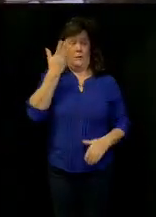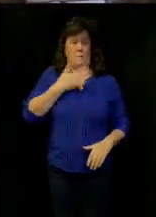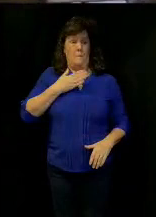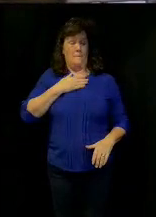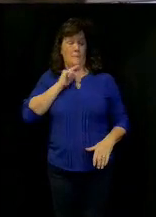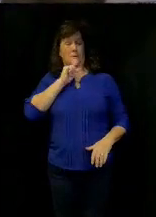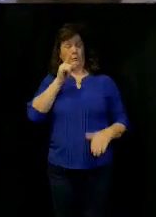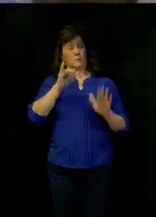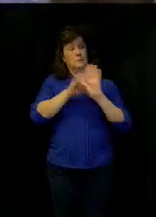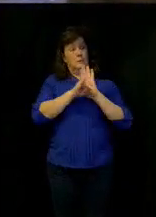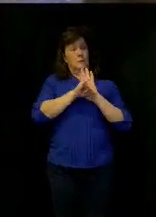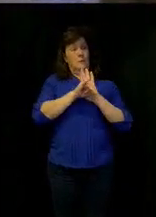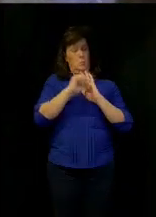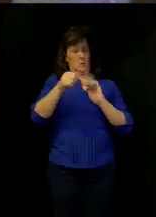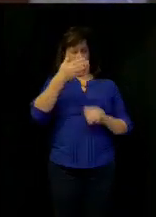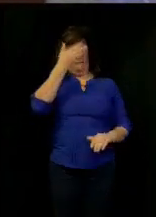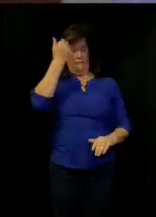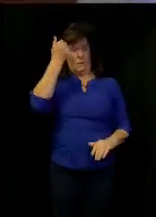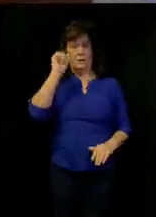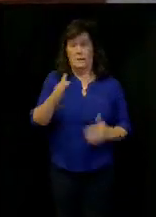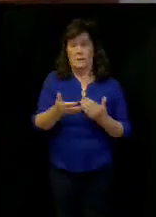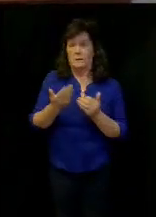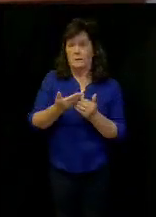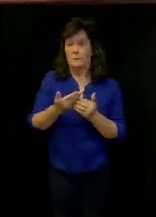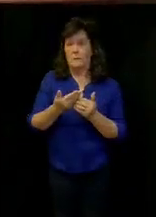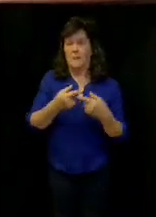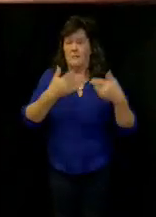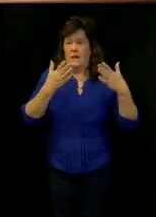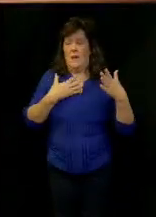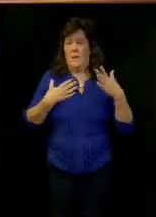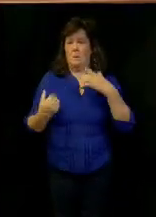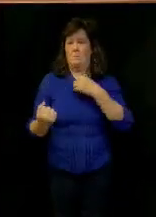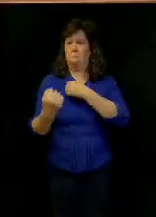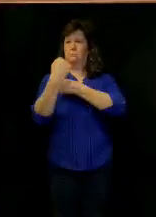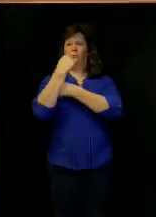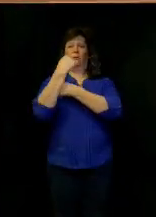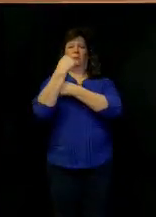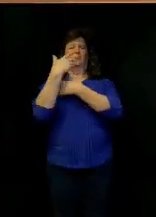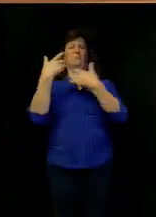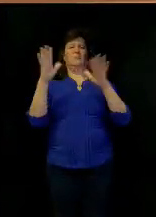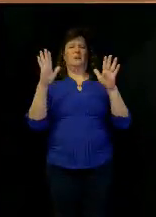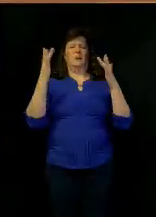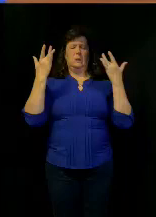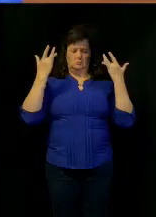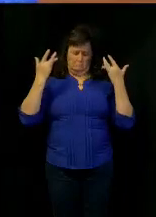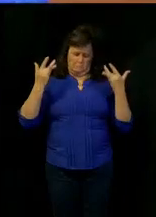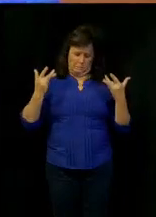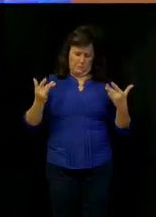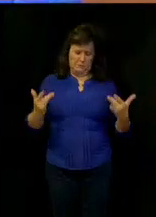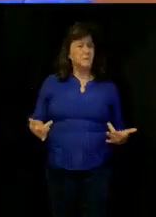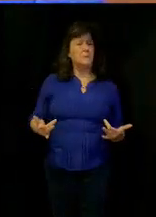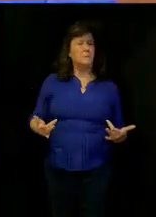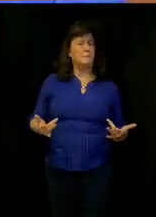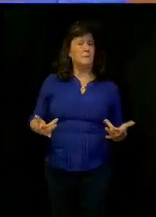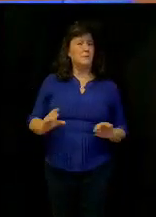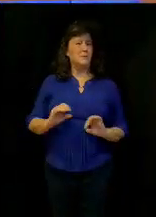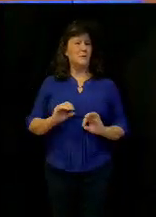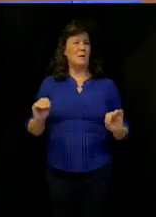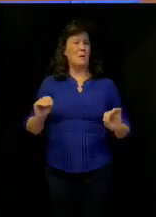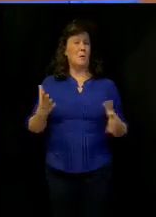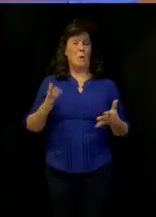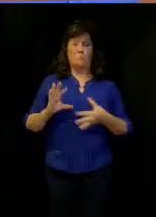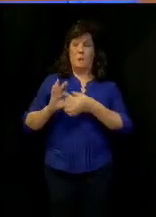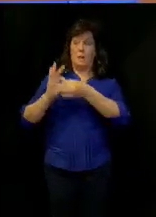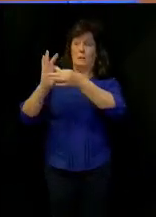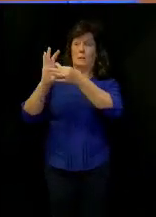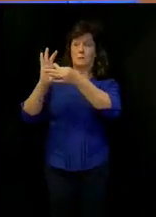are. The enemy will overpower you. And he'll strip you of your inheritance and what belongs to you in